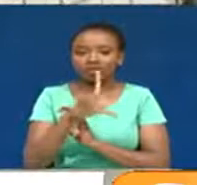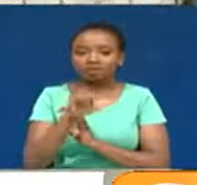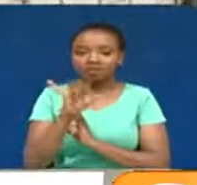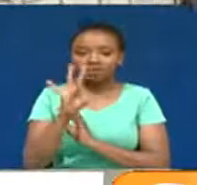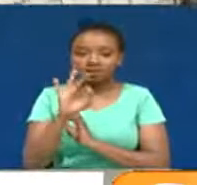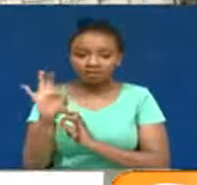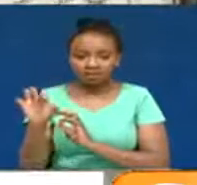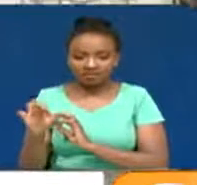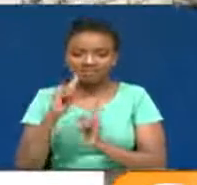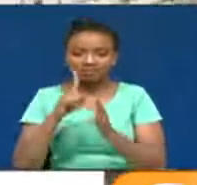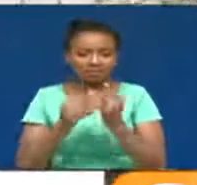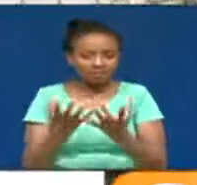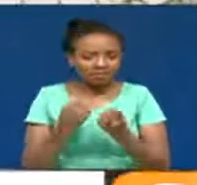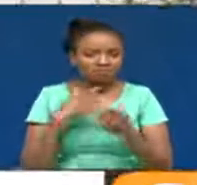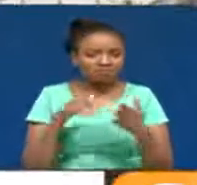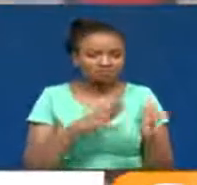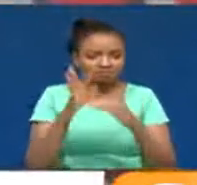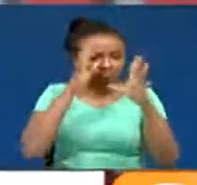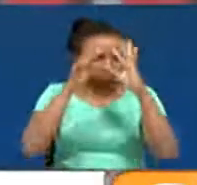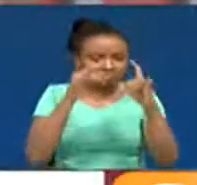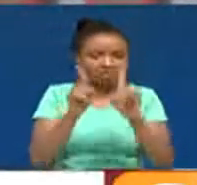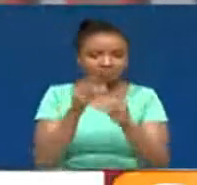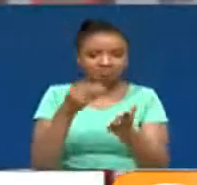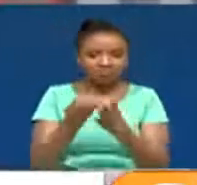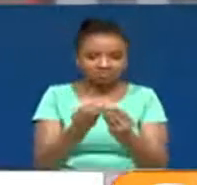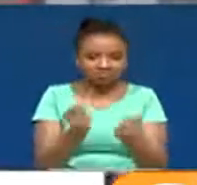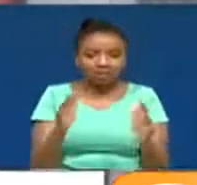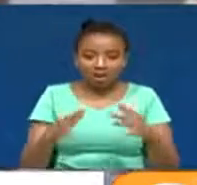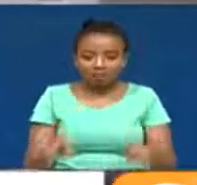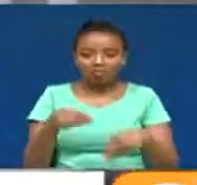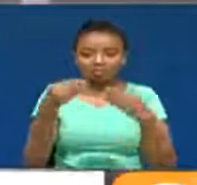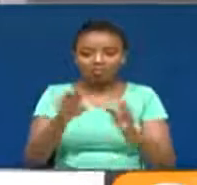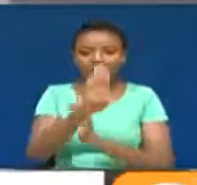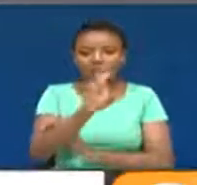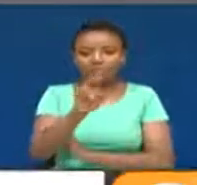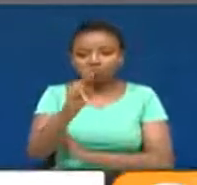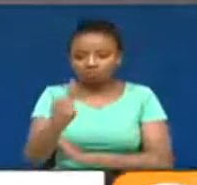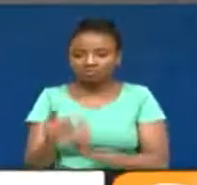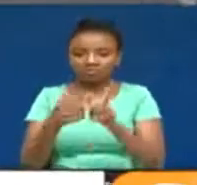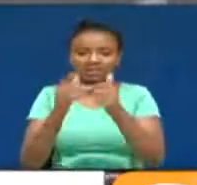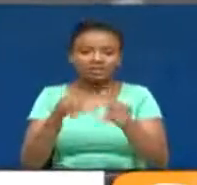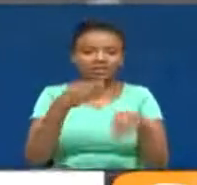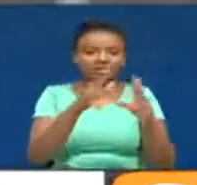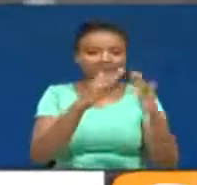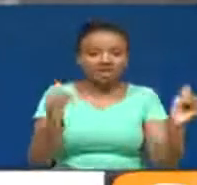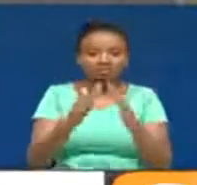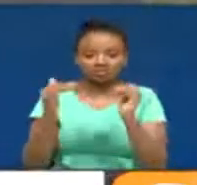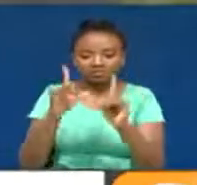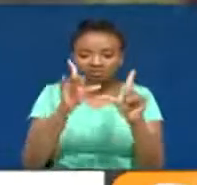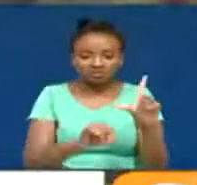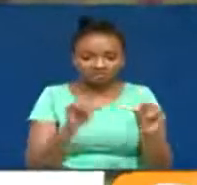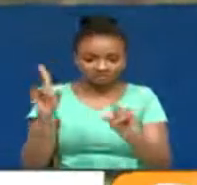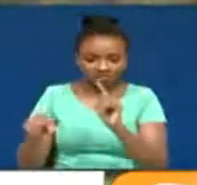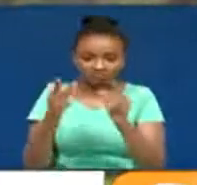for innovative capital markets financing solution through a corporate bond to deliver relatively cheaper houses to Kenyans.